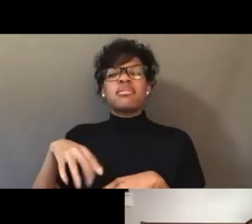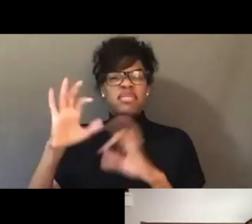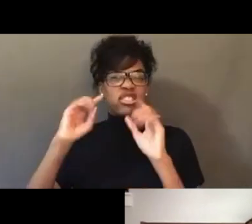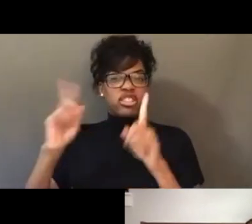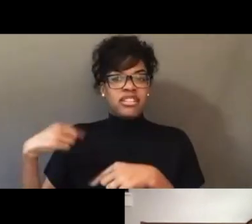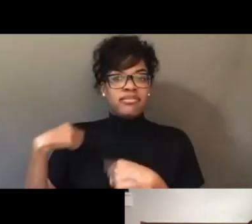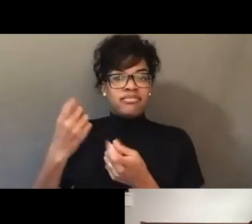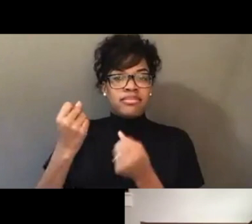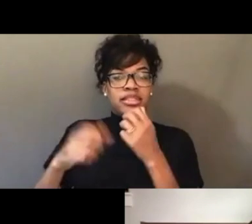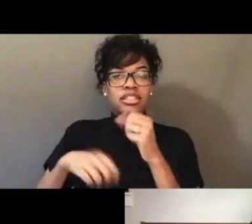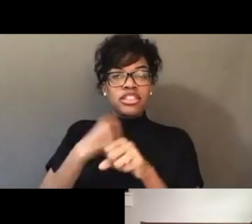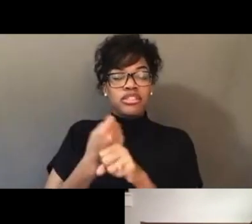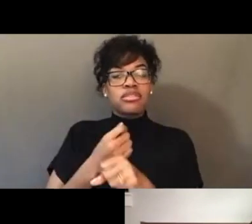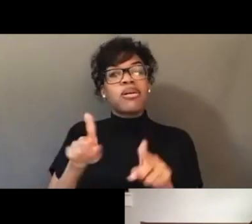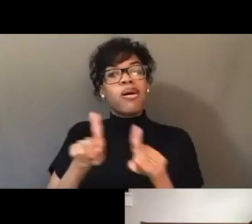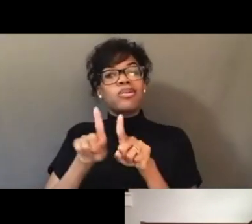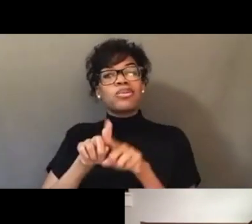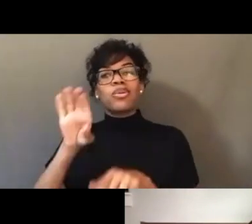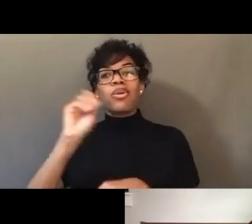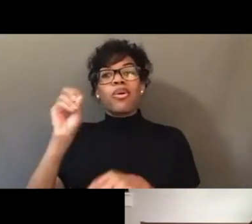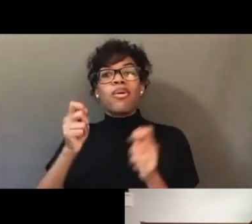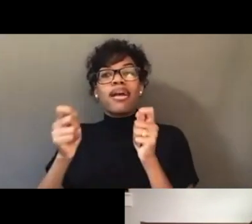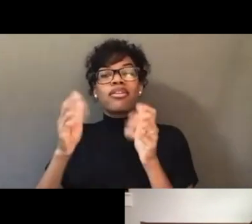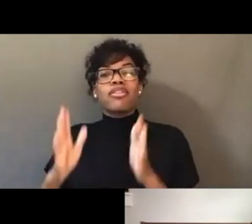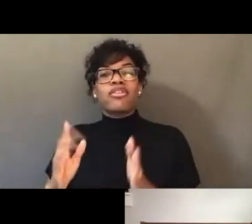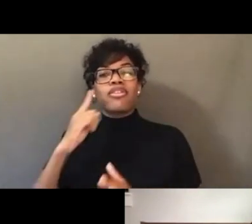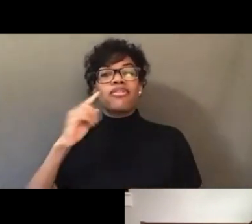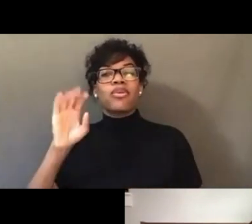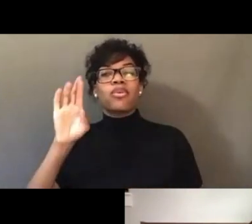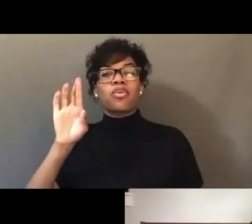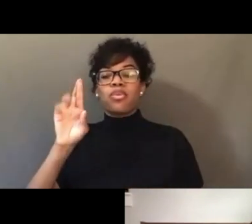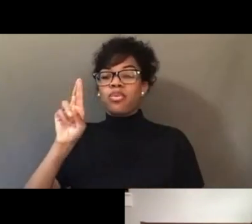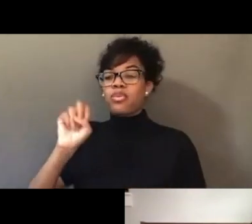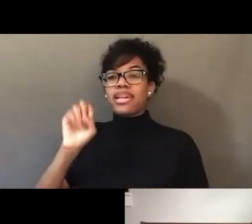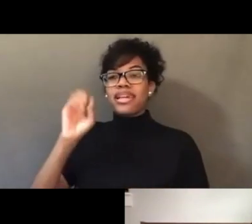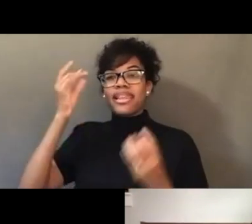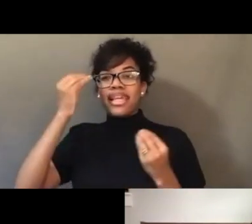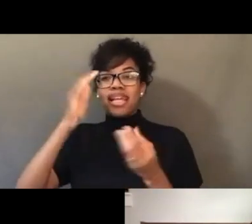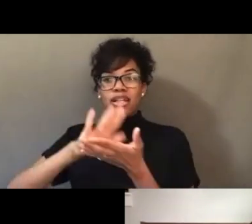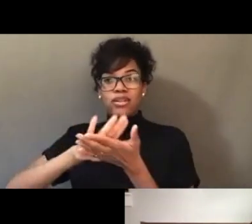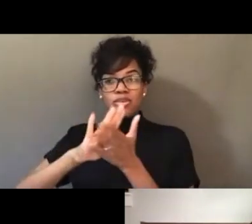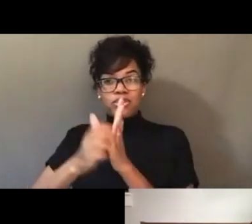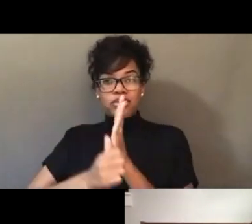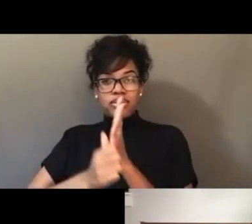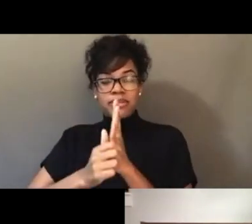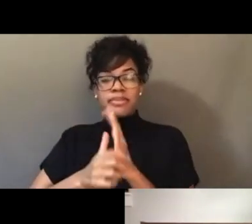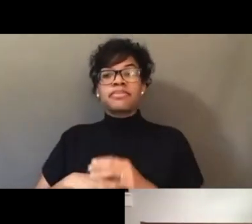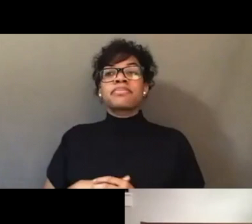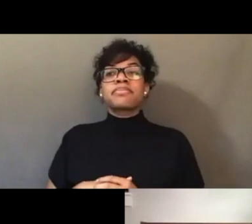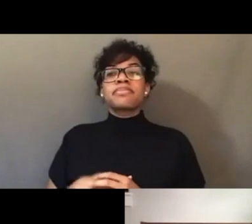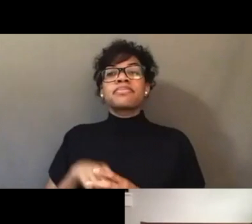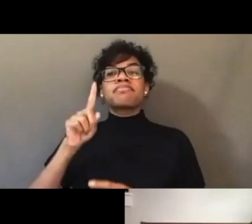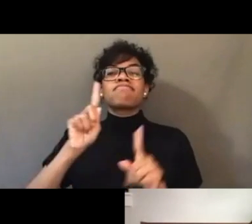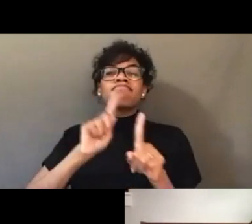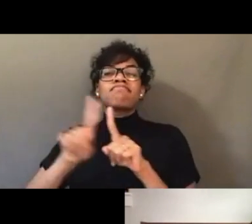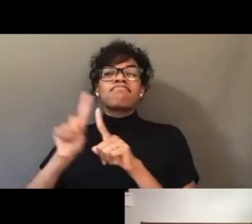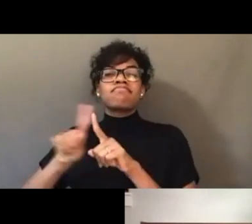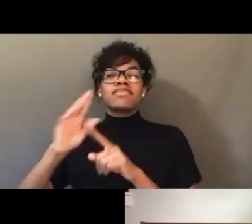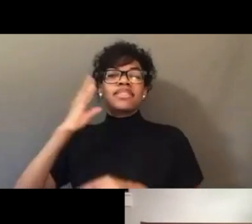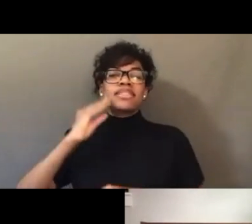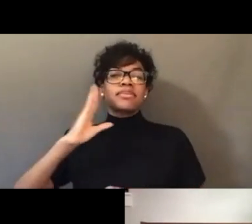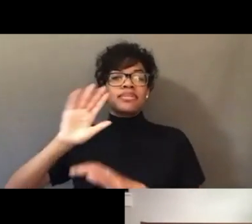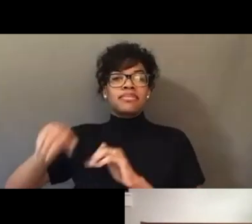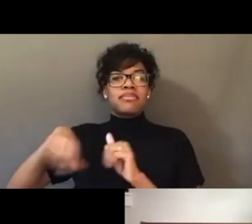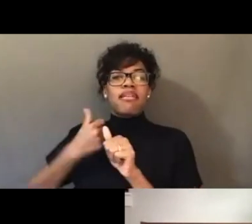include Teaching for Black Lives, Rhythm and Resistance, Teaching Poetry for Social Justice, and Rethinking Elementary